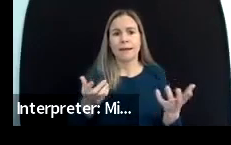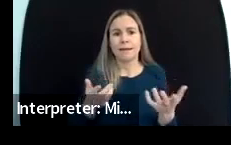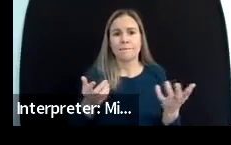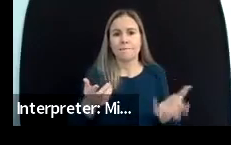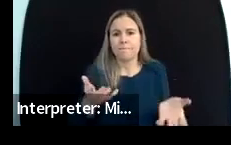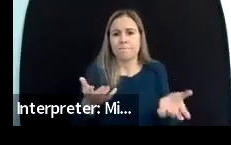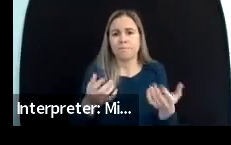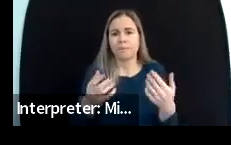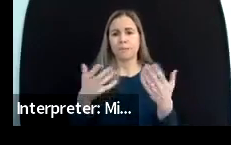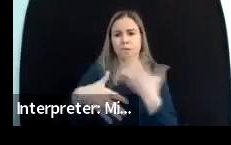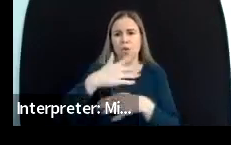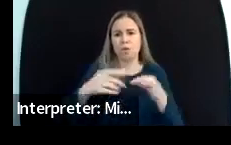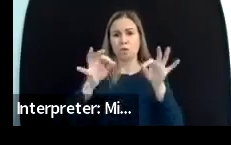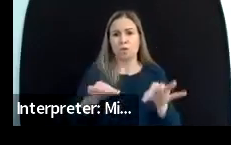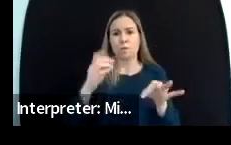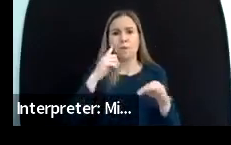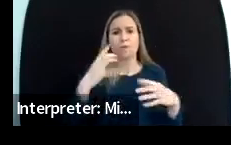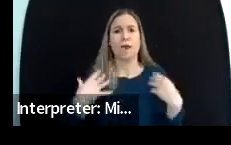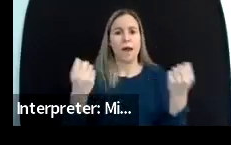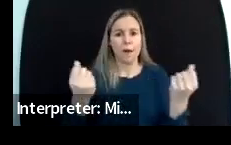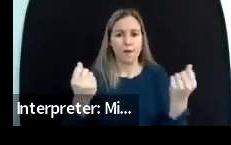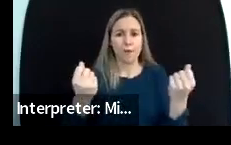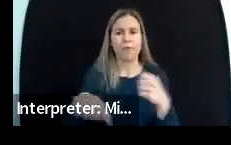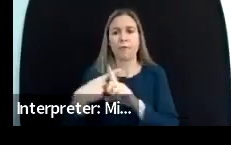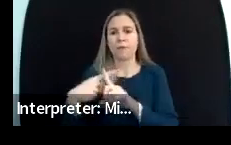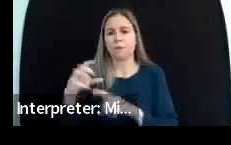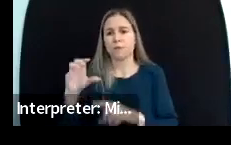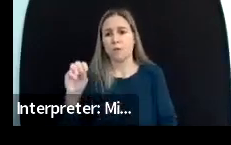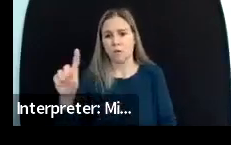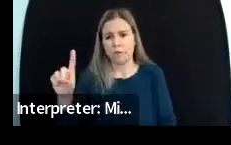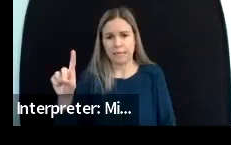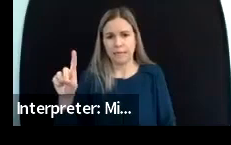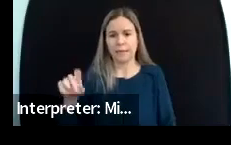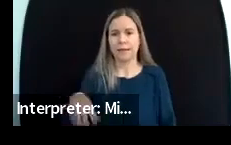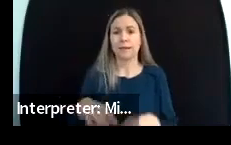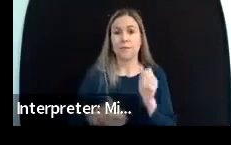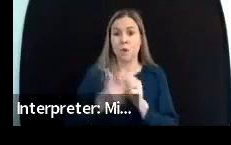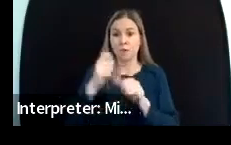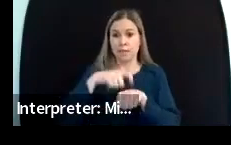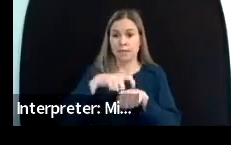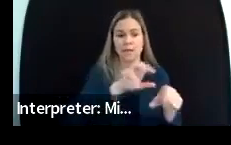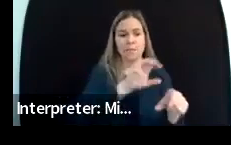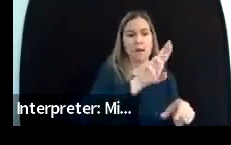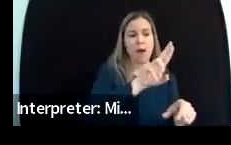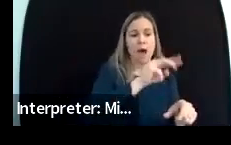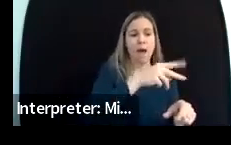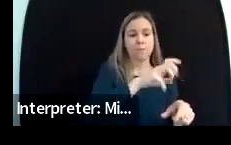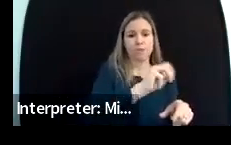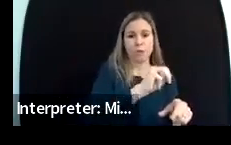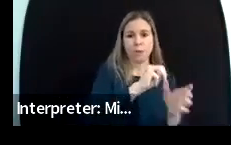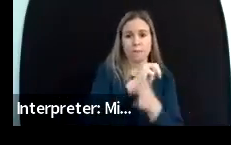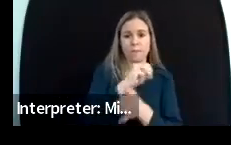social determinants of health and opioid use disorder? Upstream, midstream, or